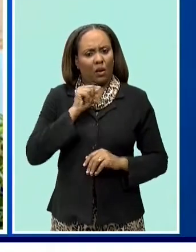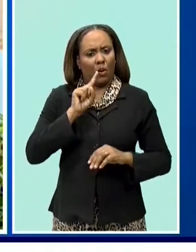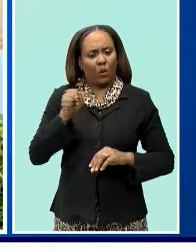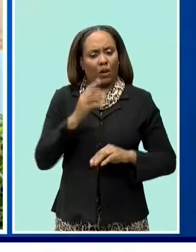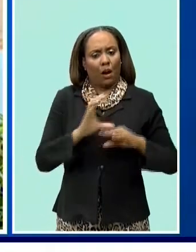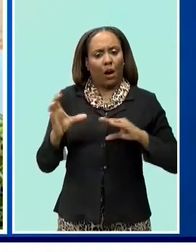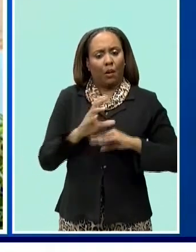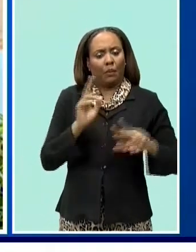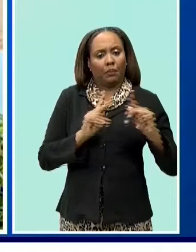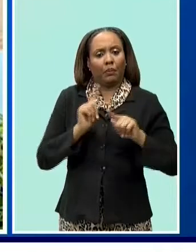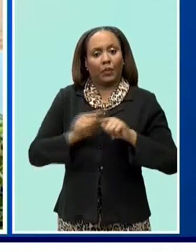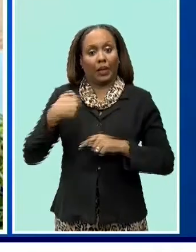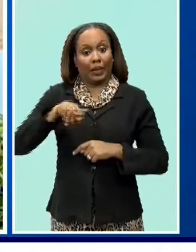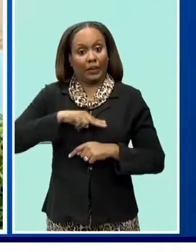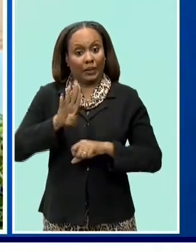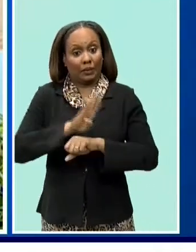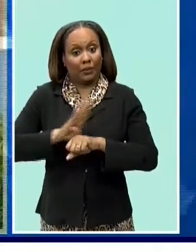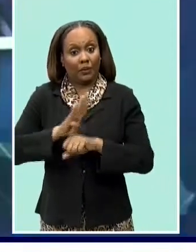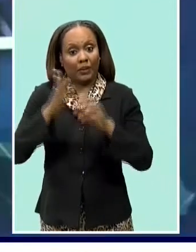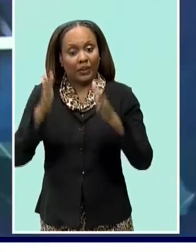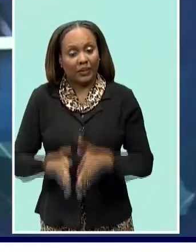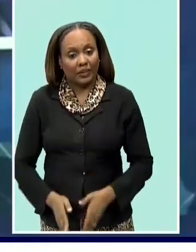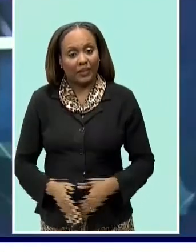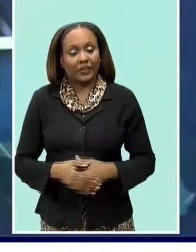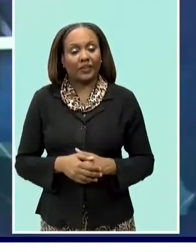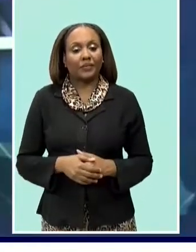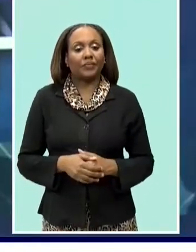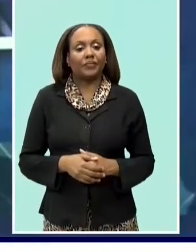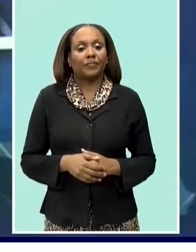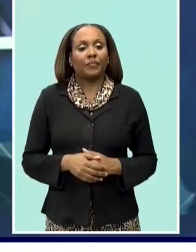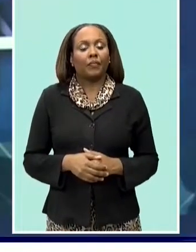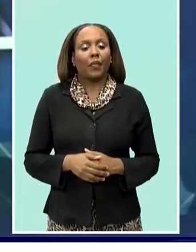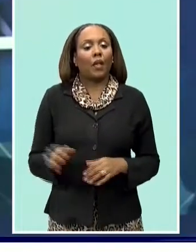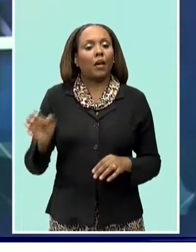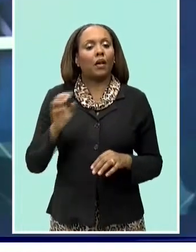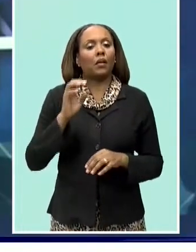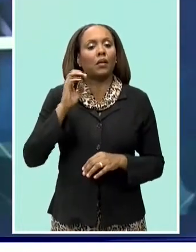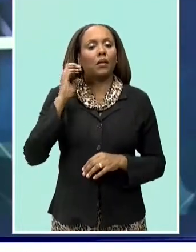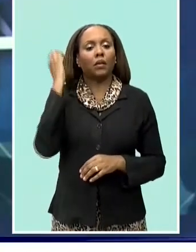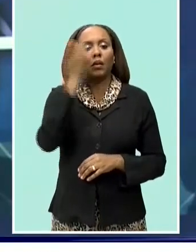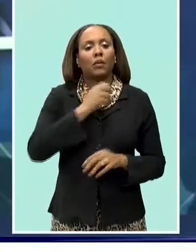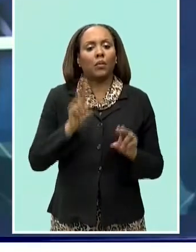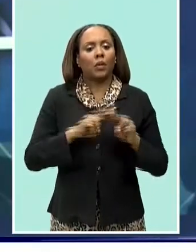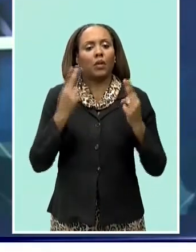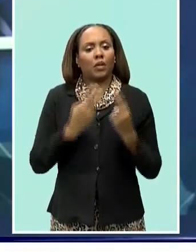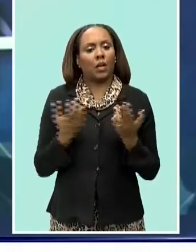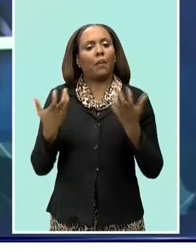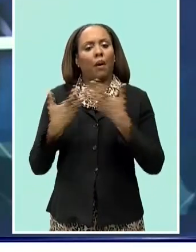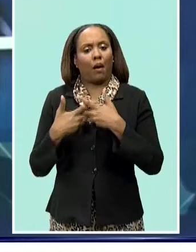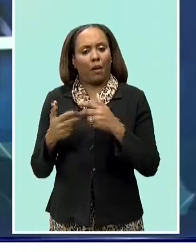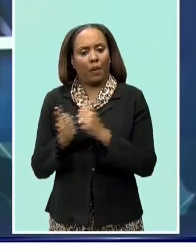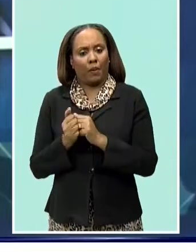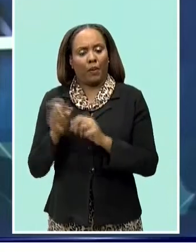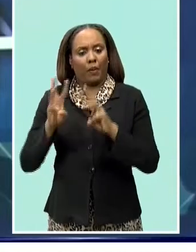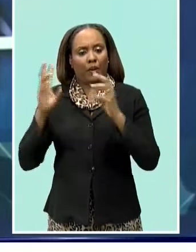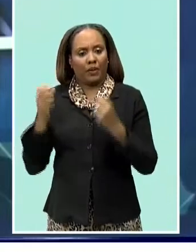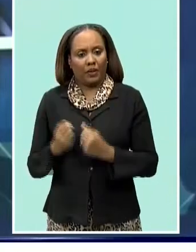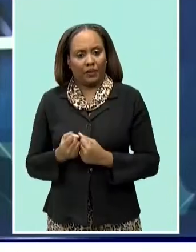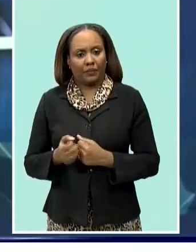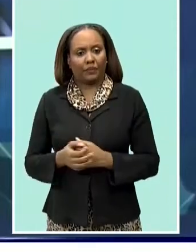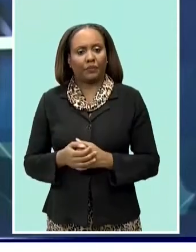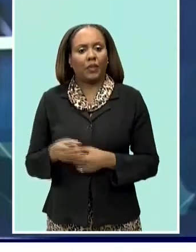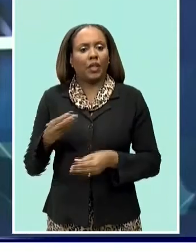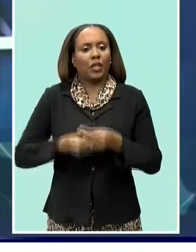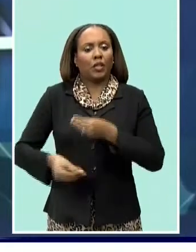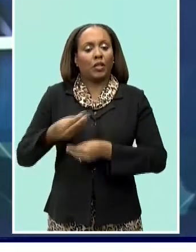to extra-regional trade. The European Union is a partner of the venture. Trade policy manager with the EU